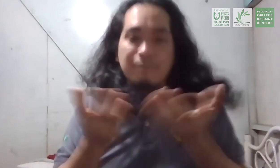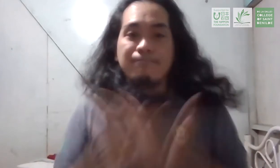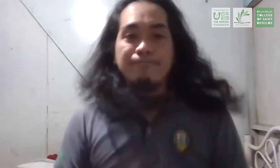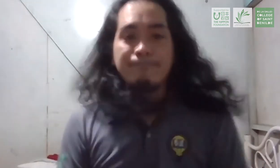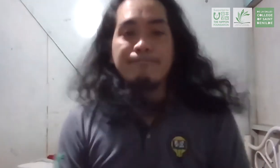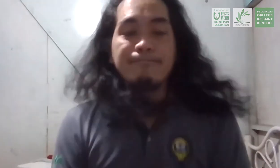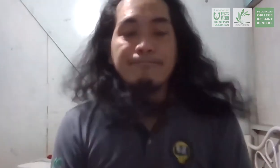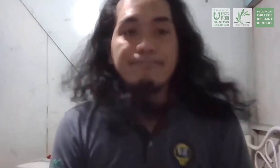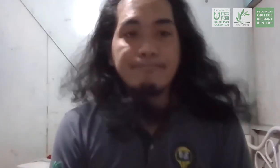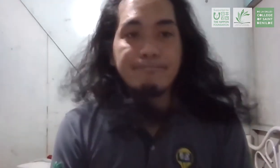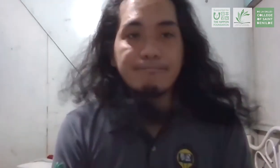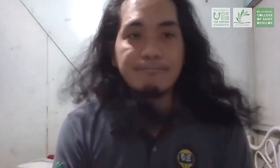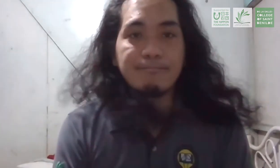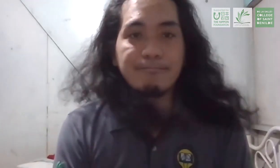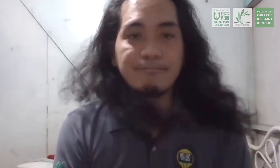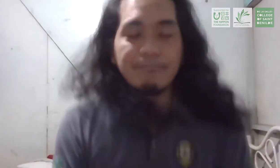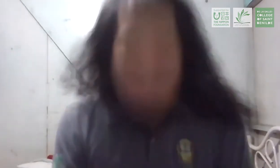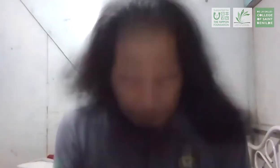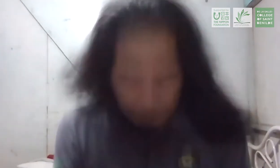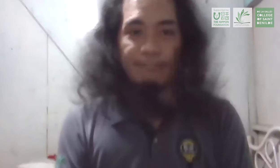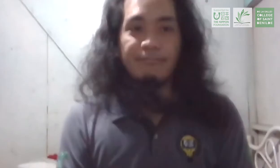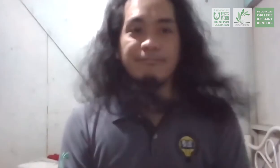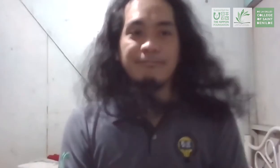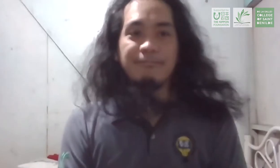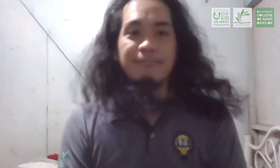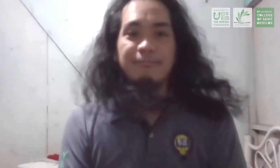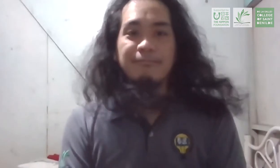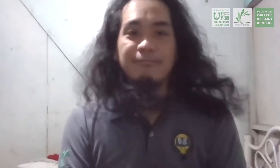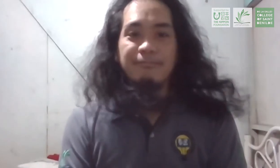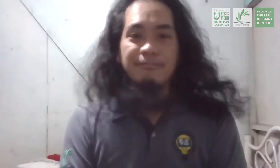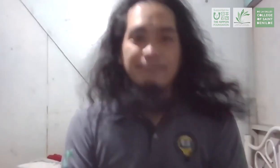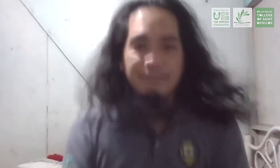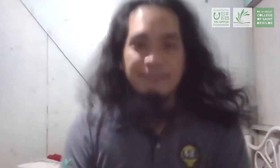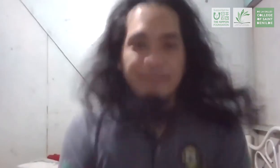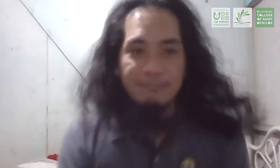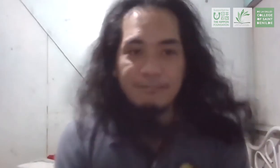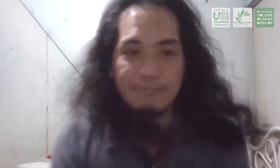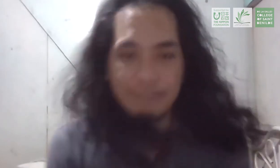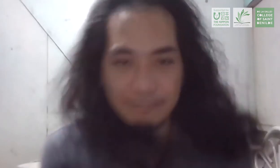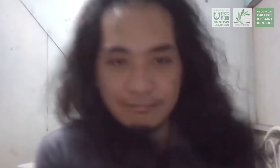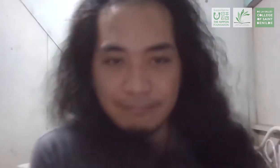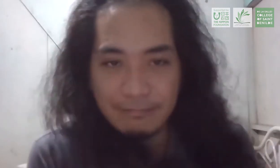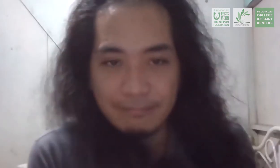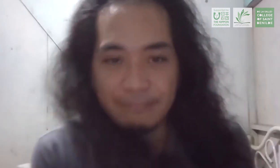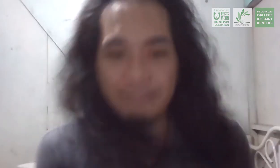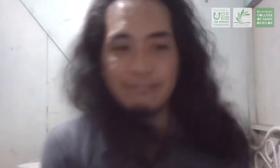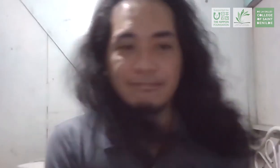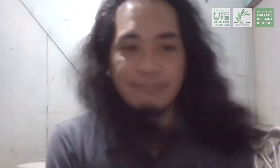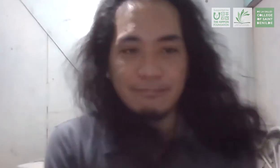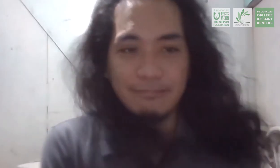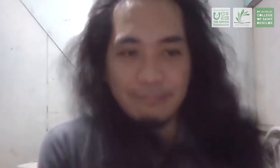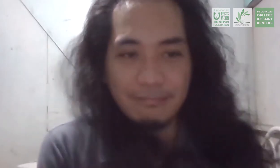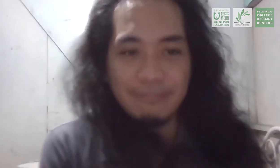SVO. So Yes. I guess that's the best explanation for me. Yeah. Both Jasmine and Peeps.